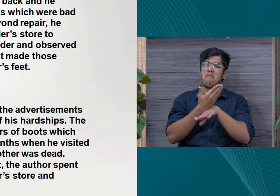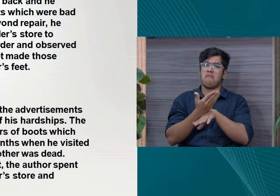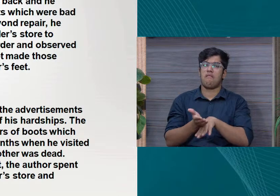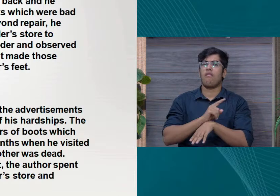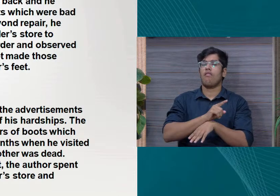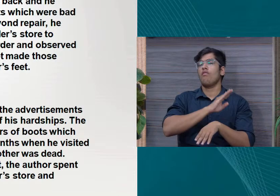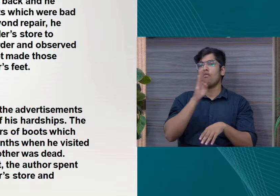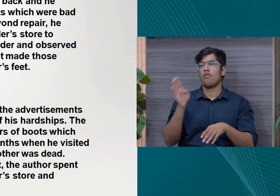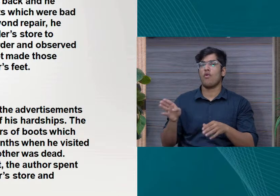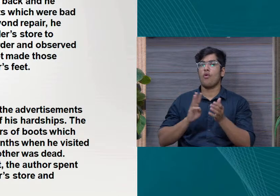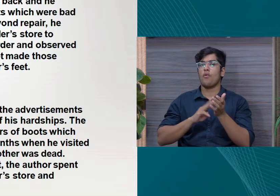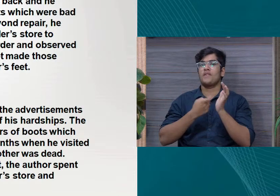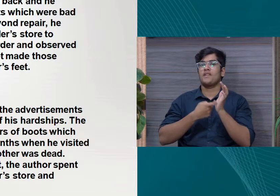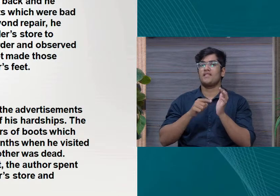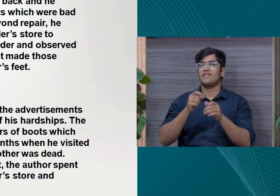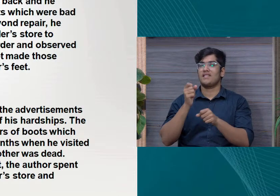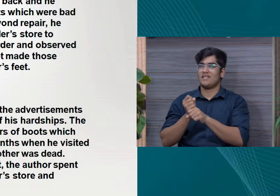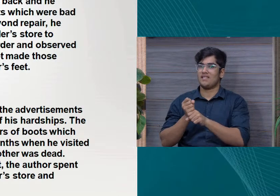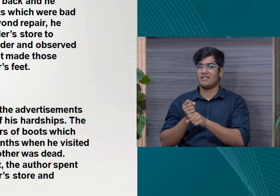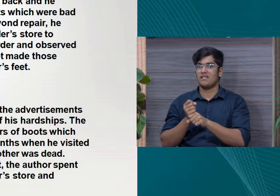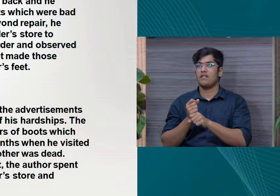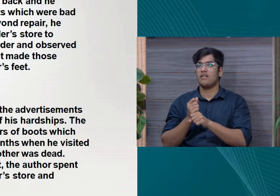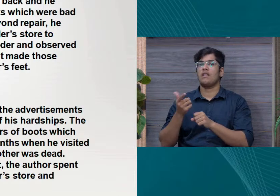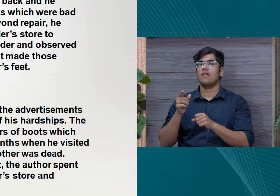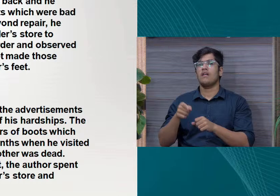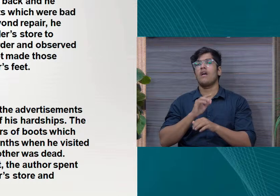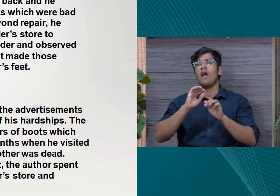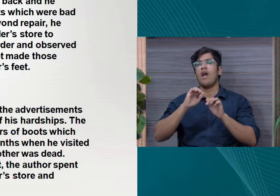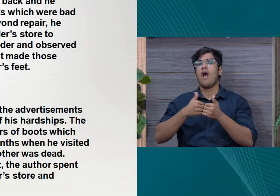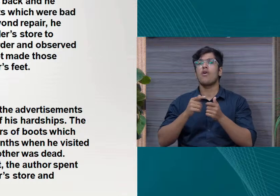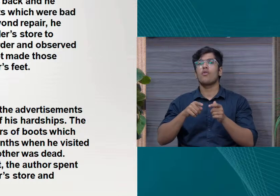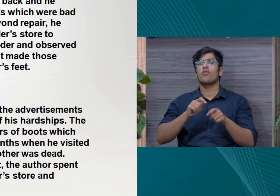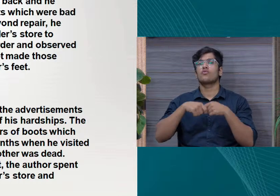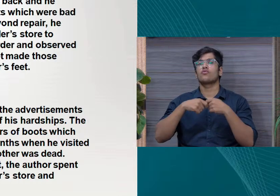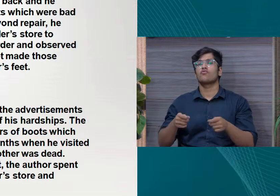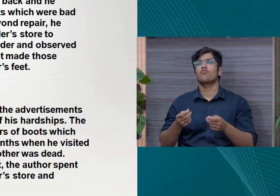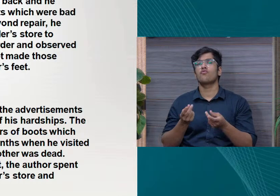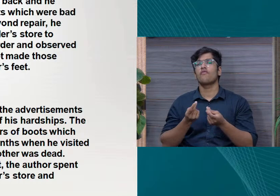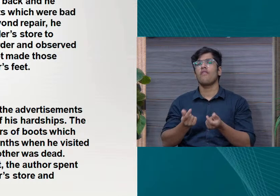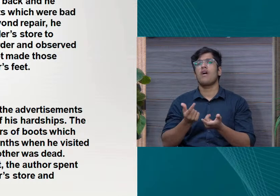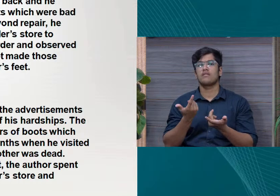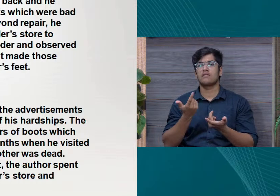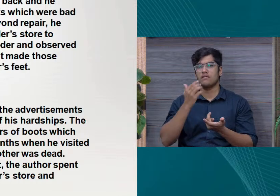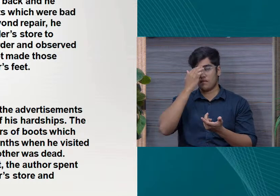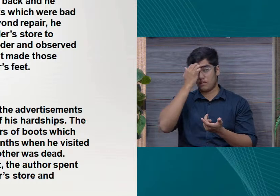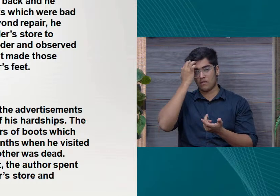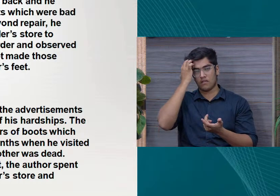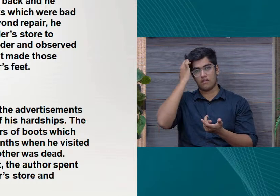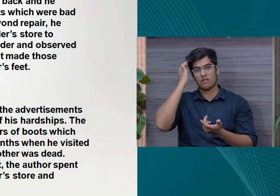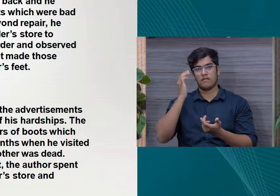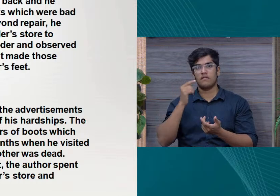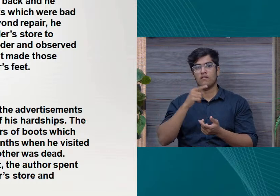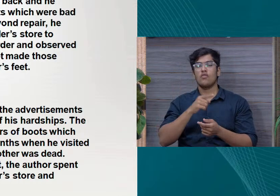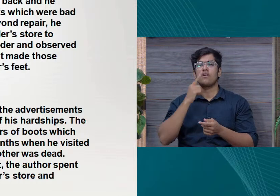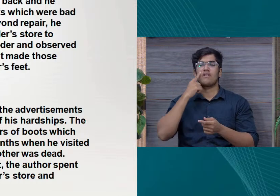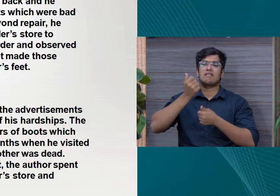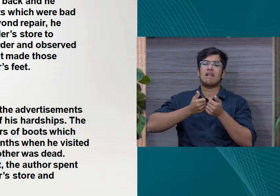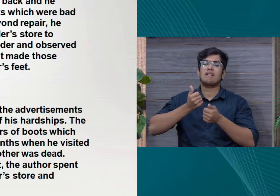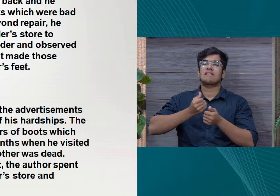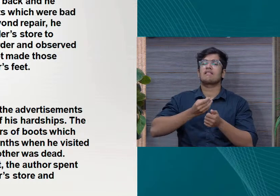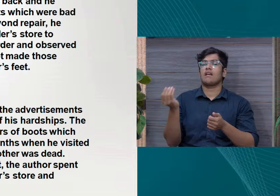came to Mr. Gessler and asked him that how come the shoe broke so early. He was testing the